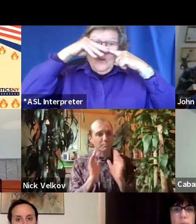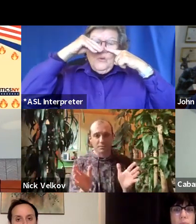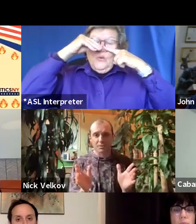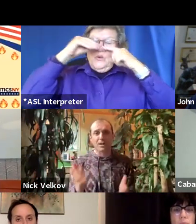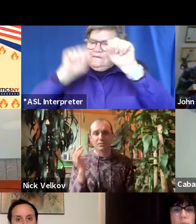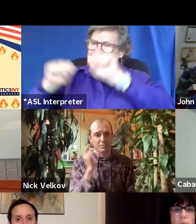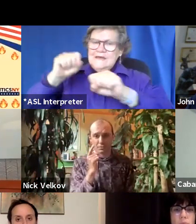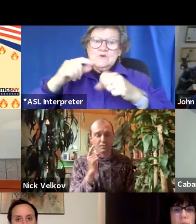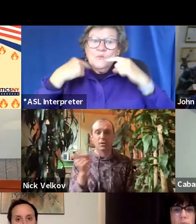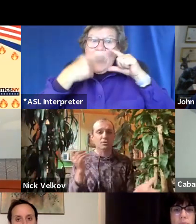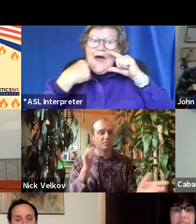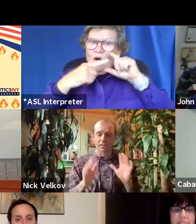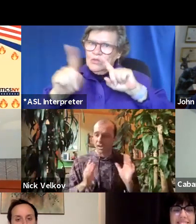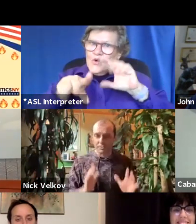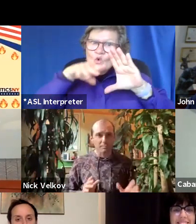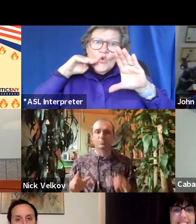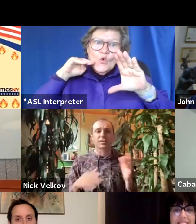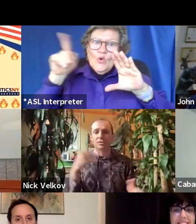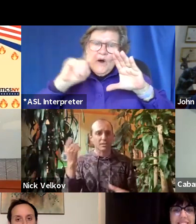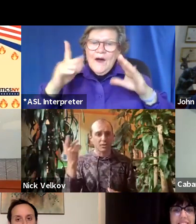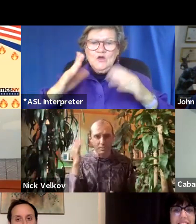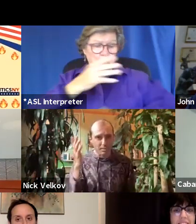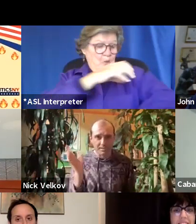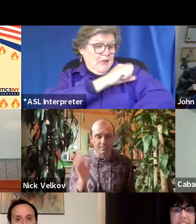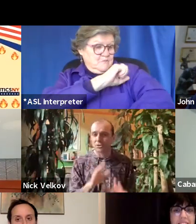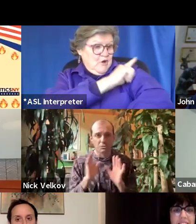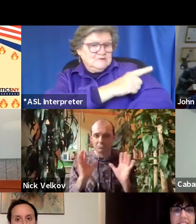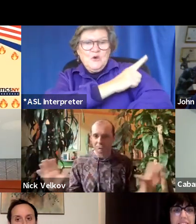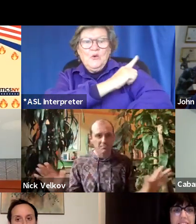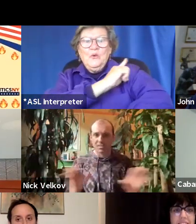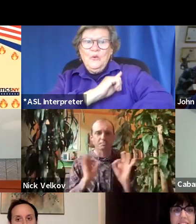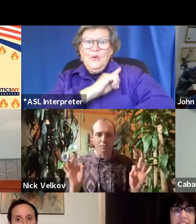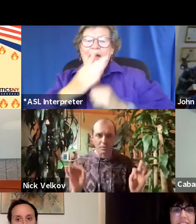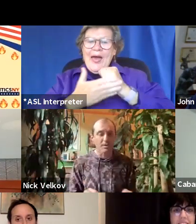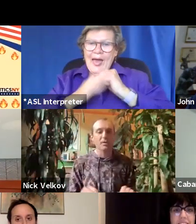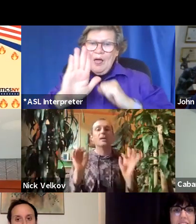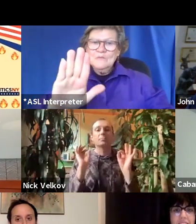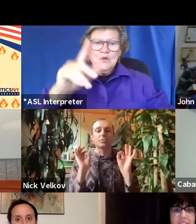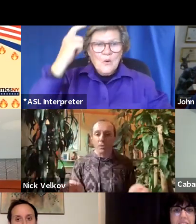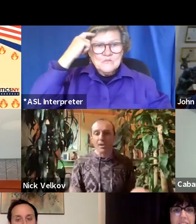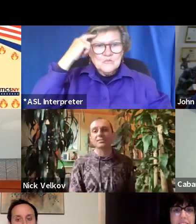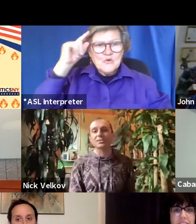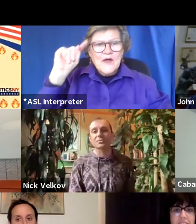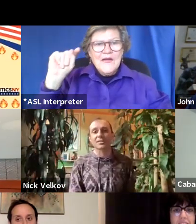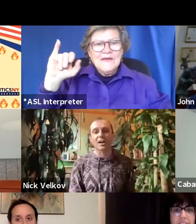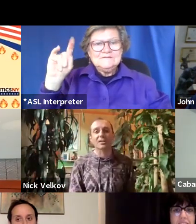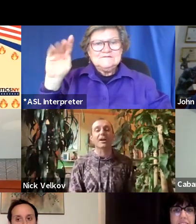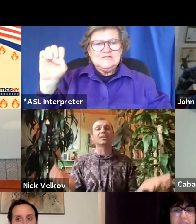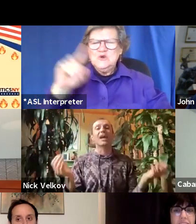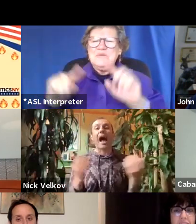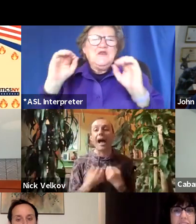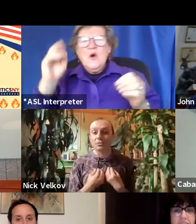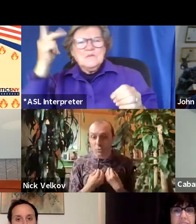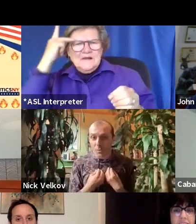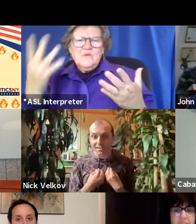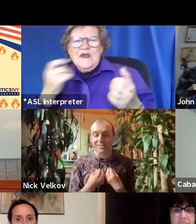is there. Don't breathe through your mouth, breathe through the nose. It'll help your blood pressure. It'll help your brain tissue. It's puro. But no politicians want to talk about